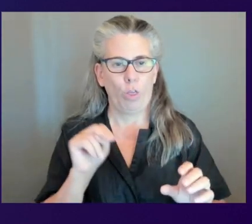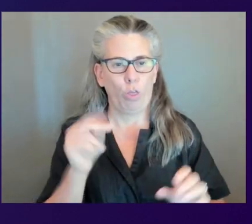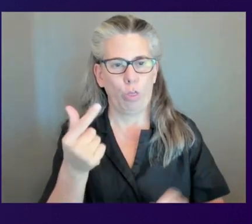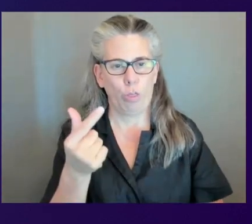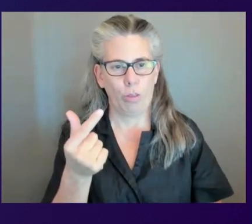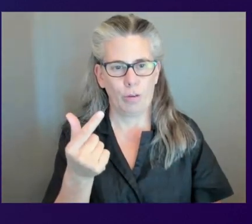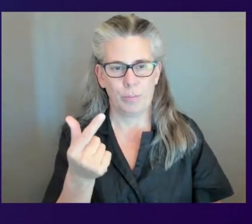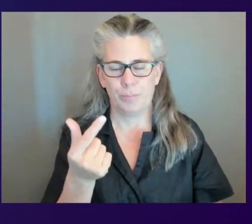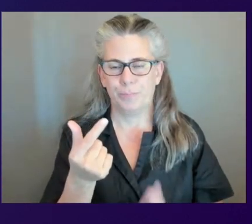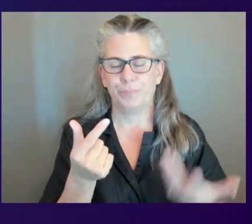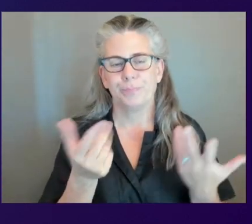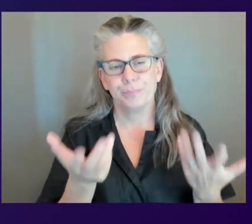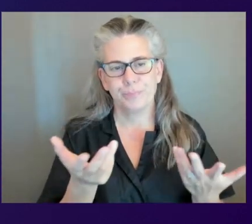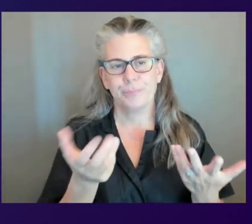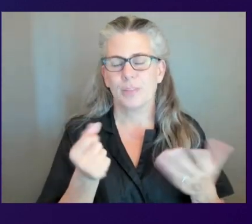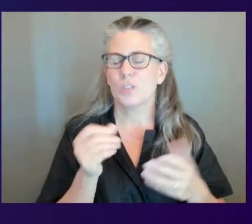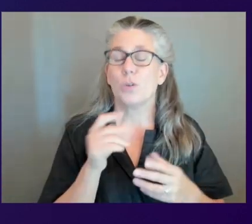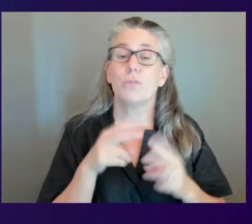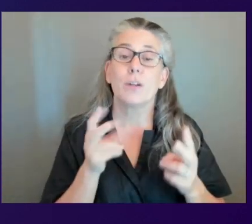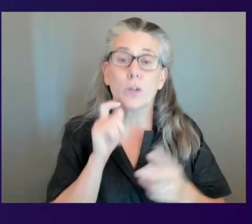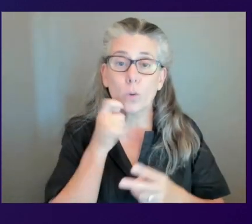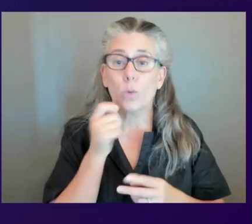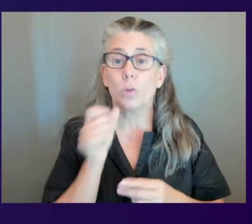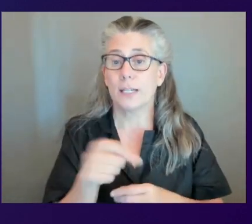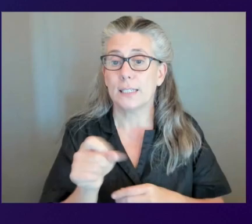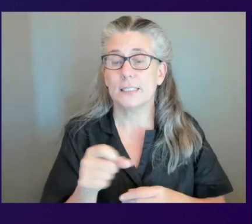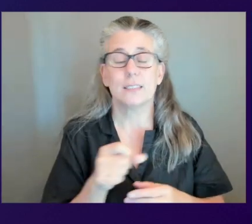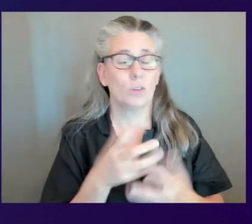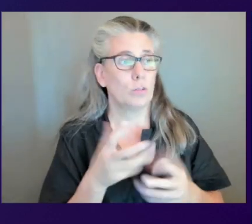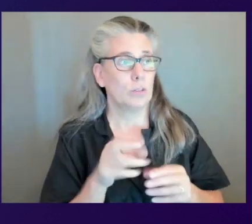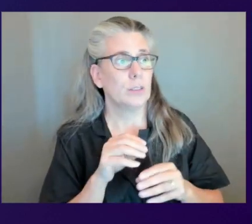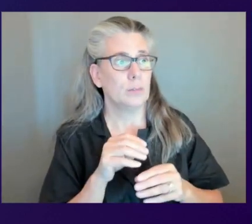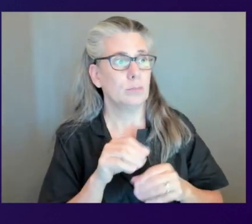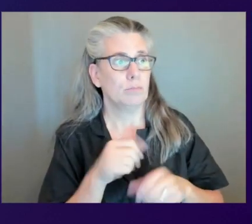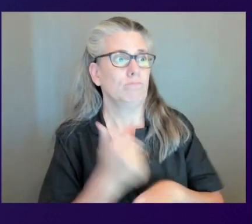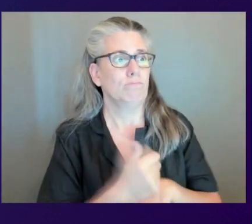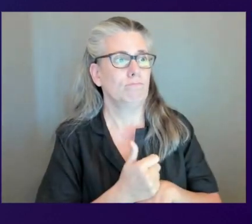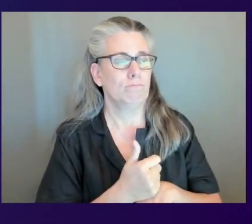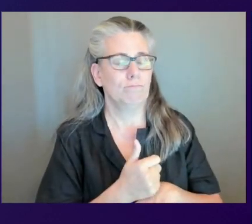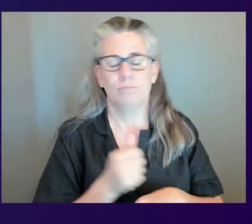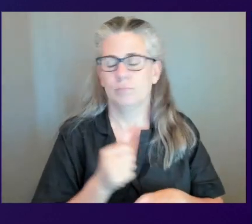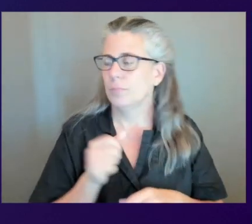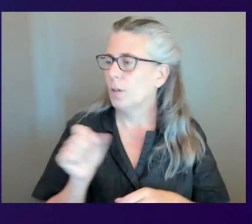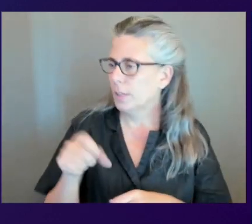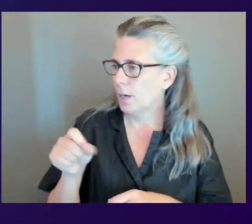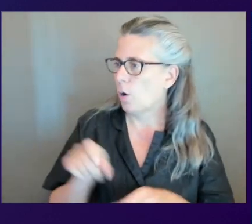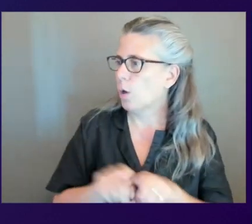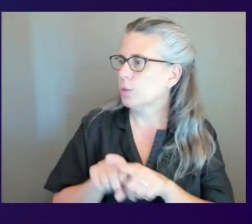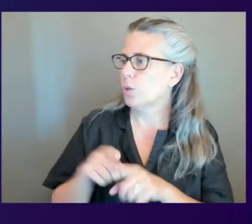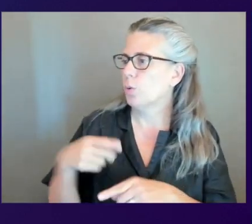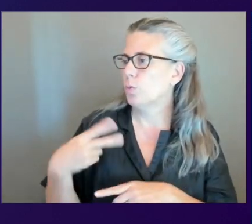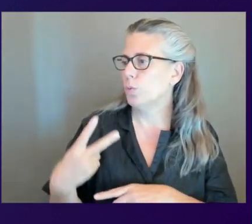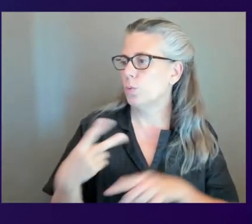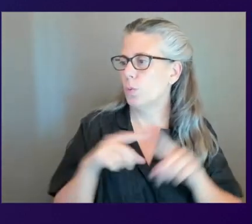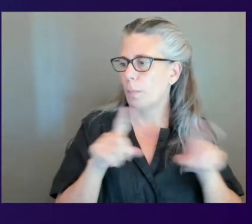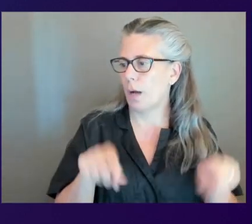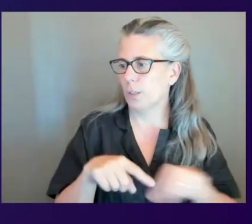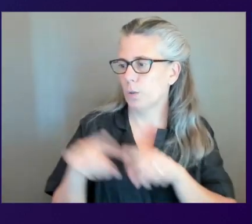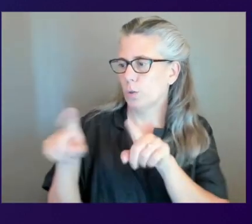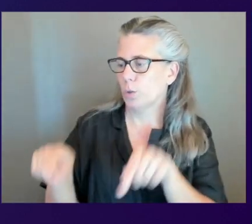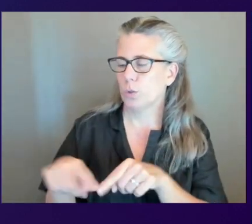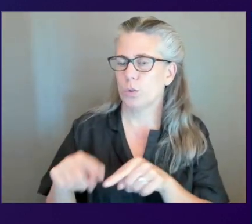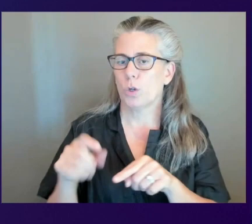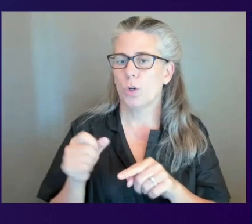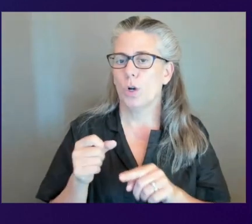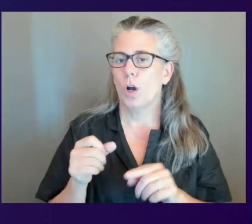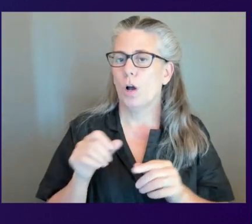y'all invested the time and did that. We've also done some other stuff, like make it so that the the additional monitor launches with one